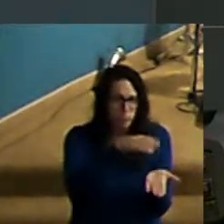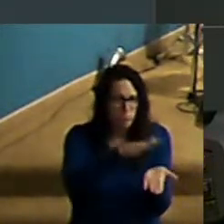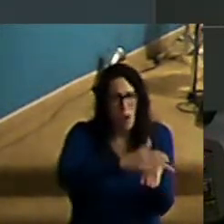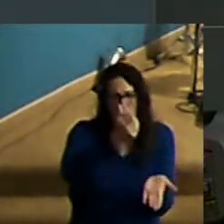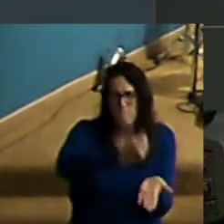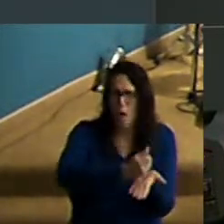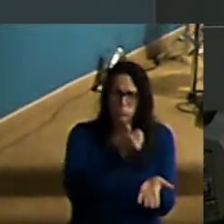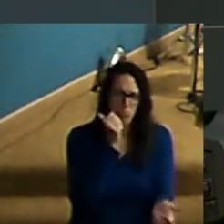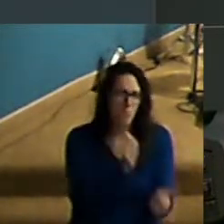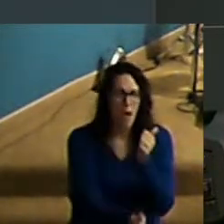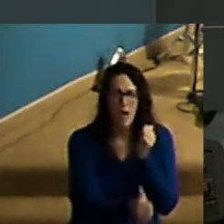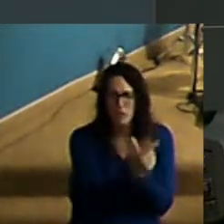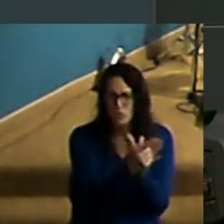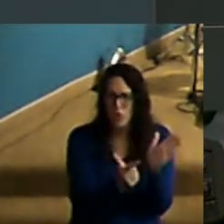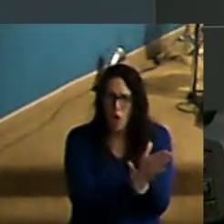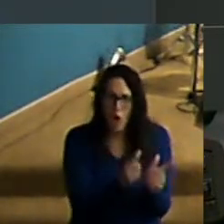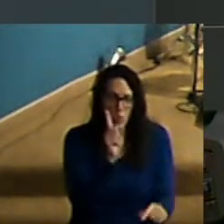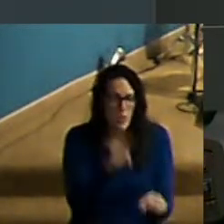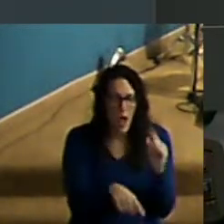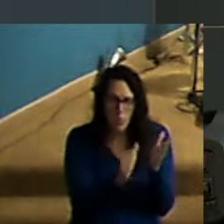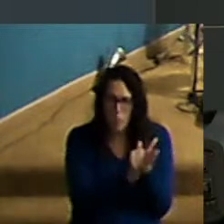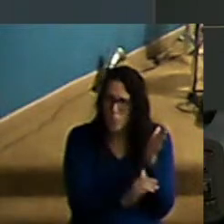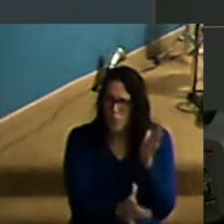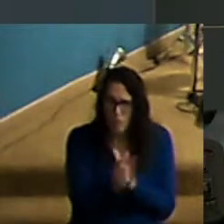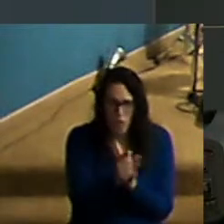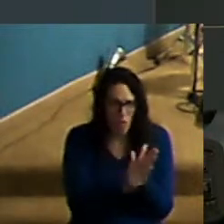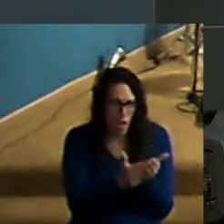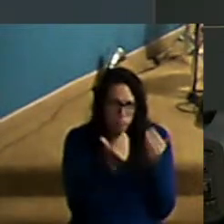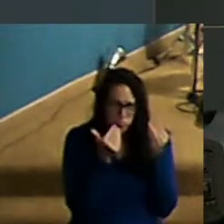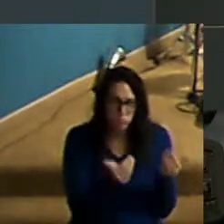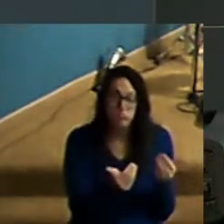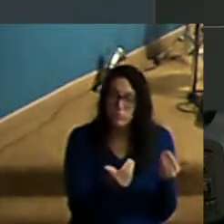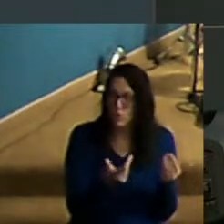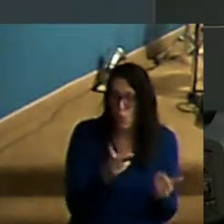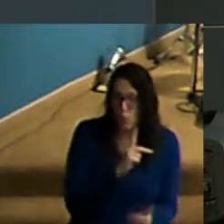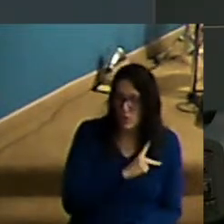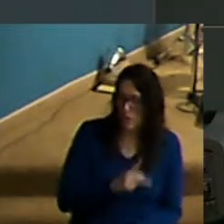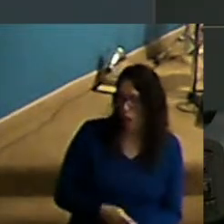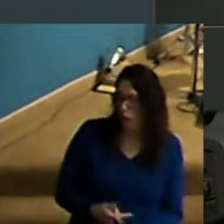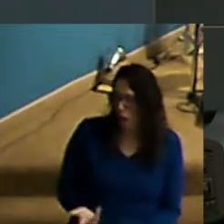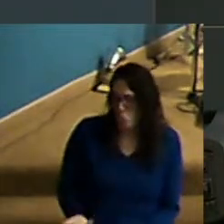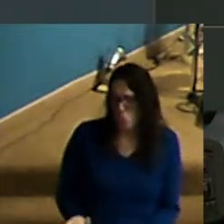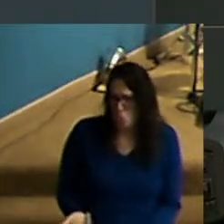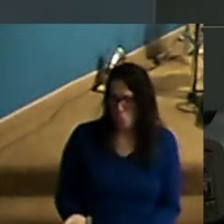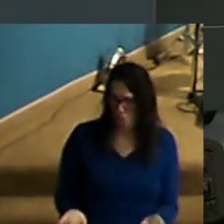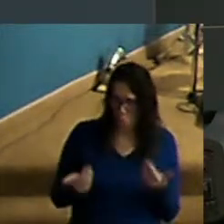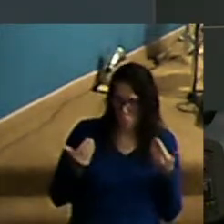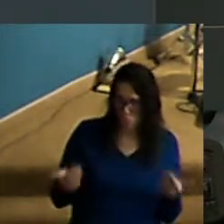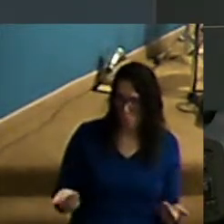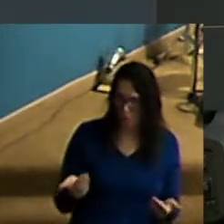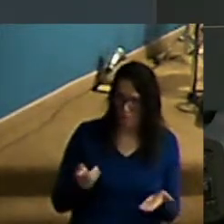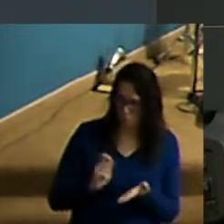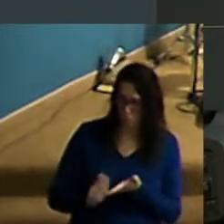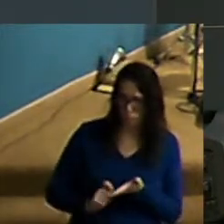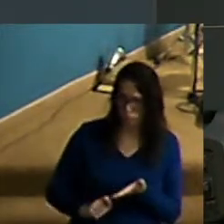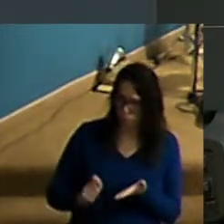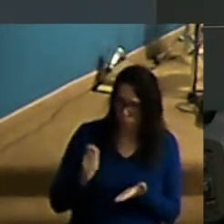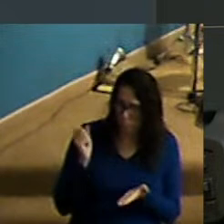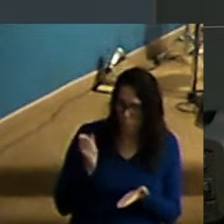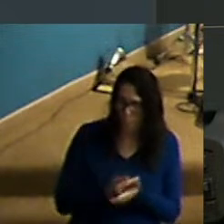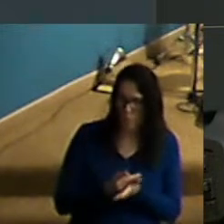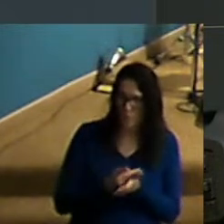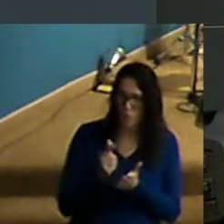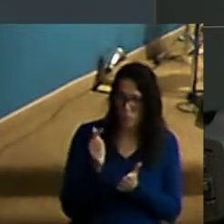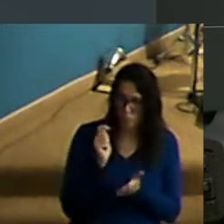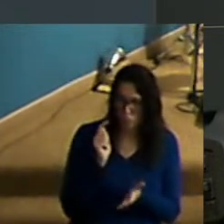the Persians, which cannot be repealed. So King Darius put the decree in writing. Now, when Daniel,